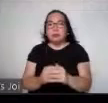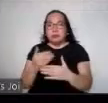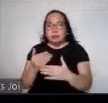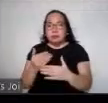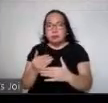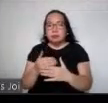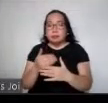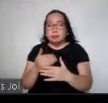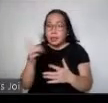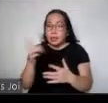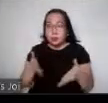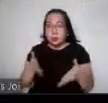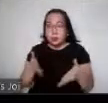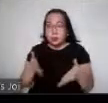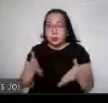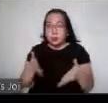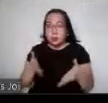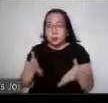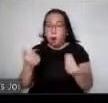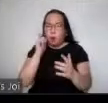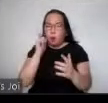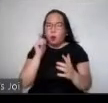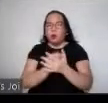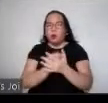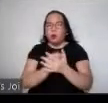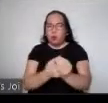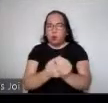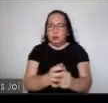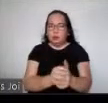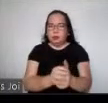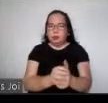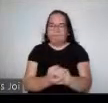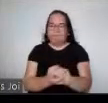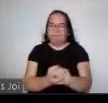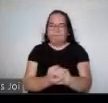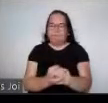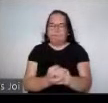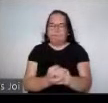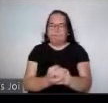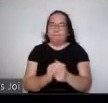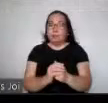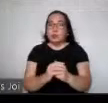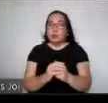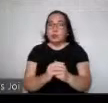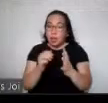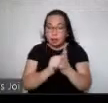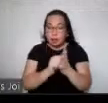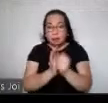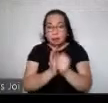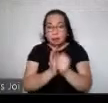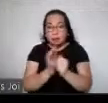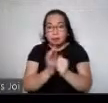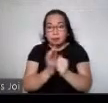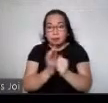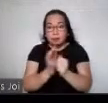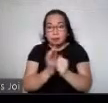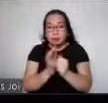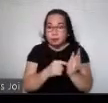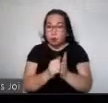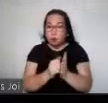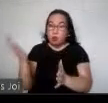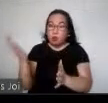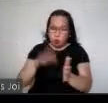of preventing it is gloves. Baka false sense of security. Kasi inisip